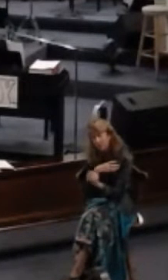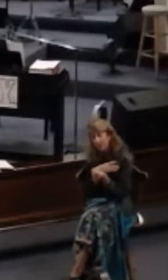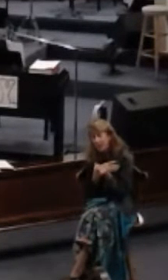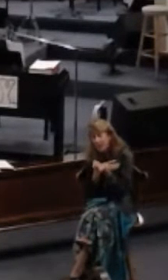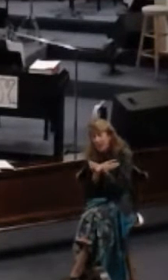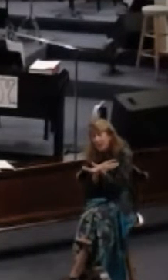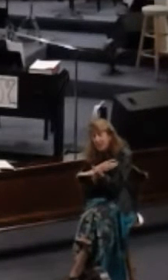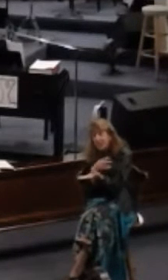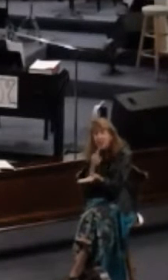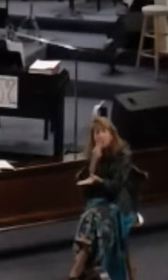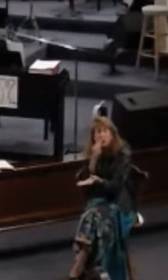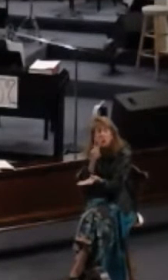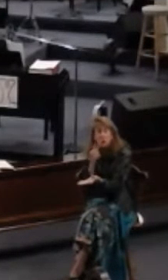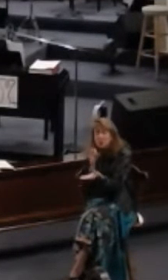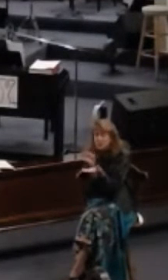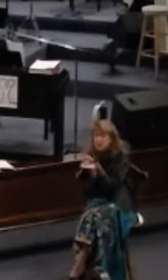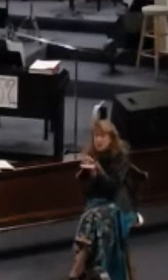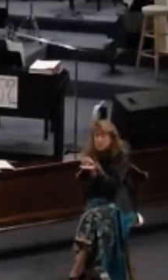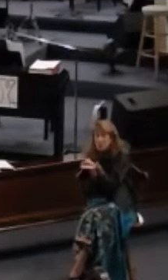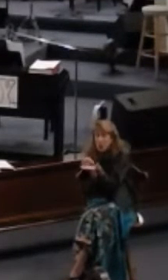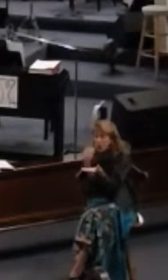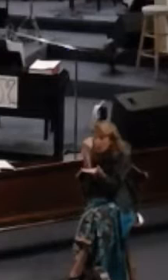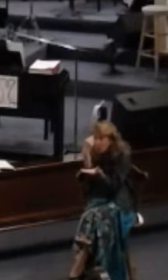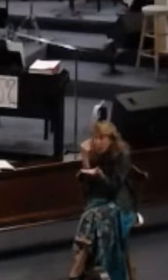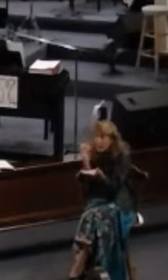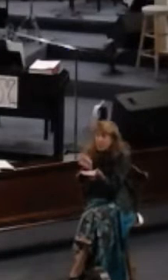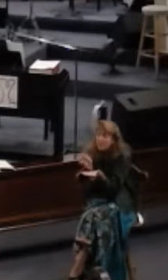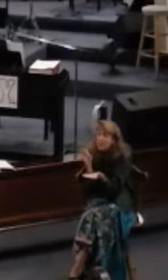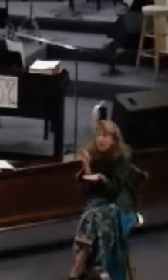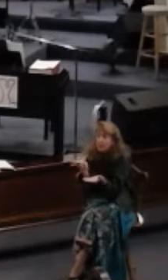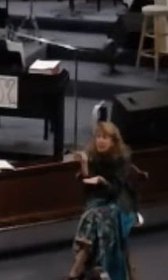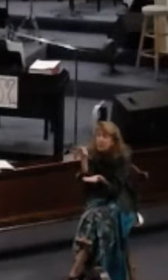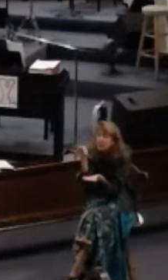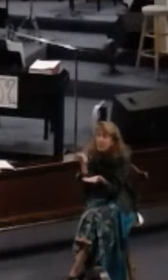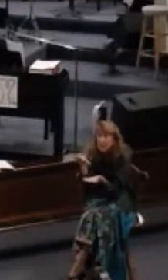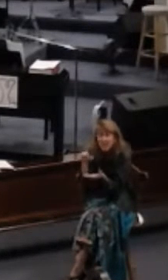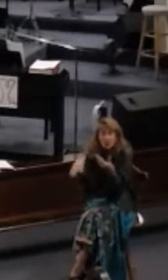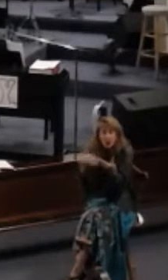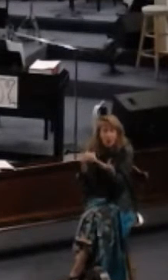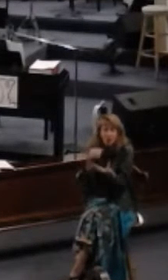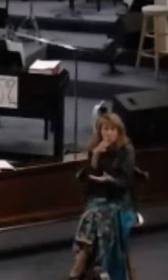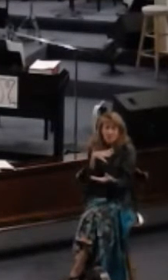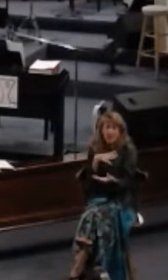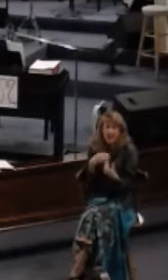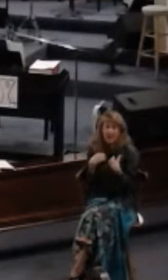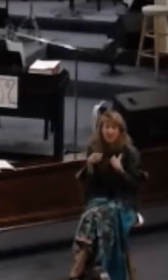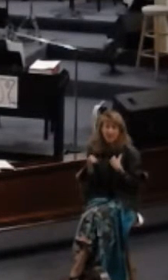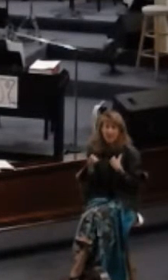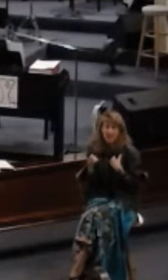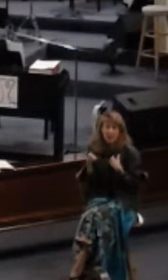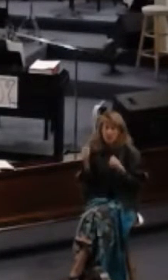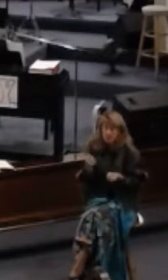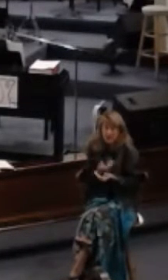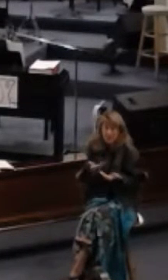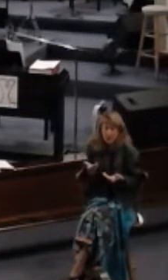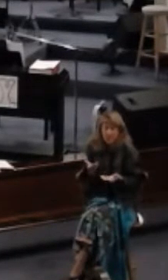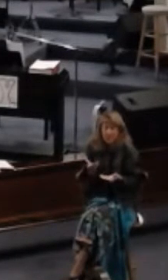small coins, a widow's mite. It was all she had. It was everything she